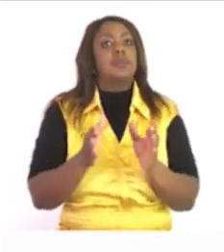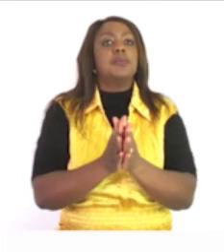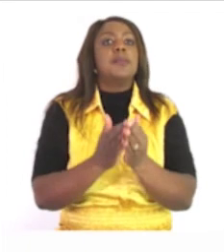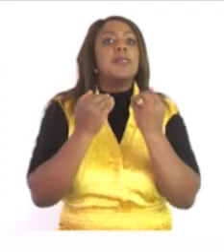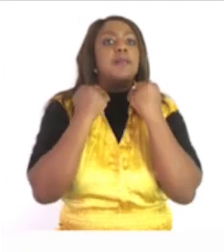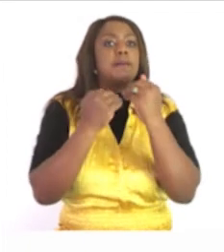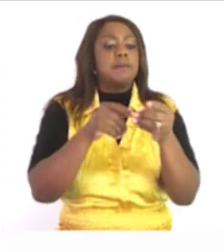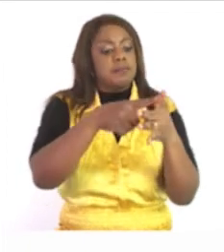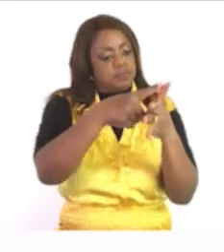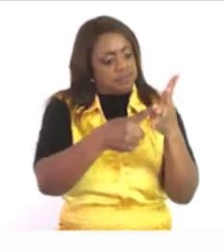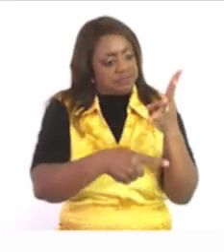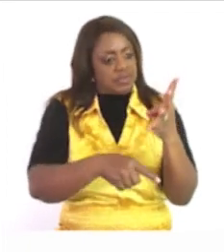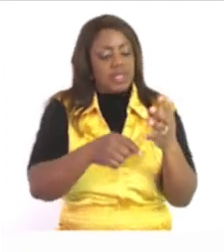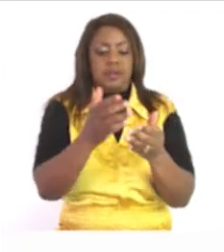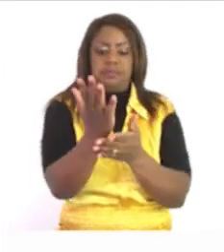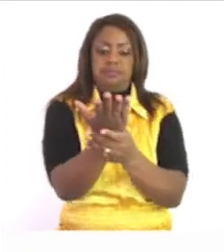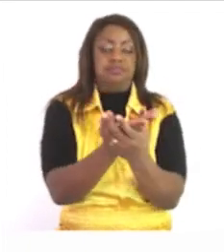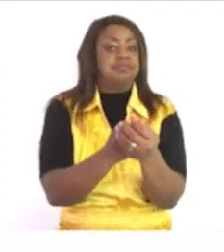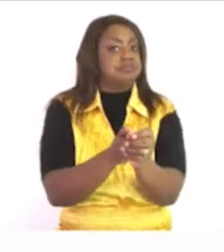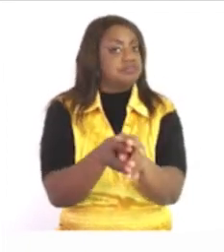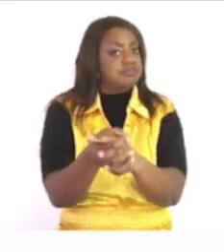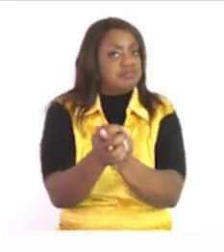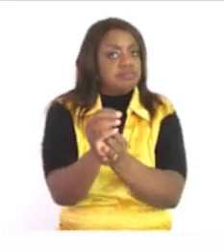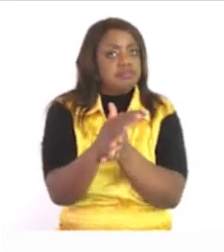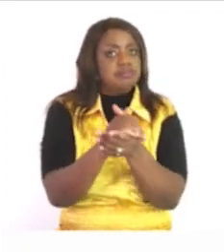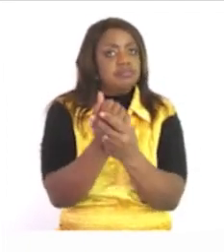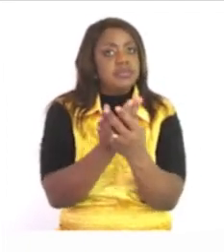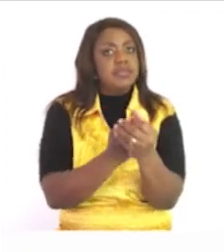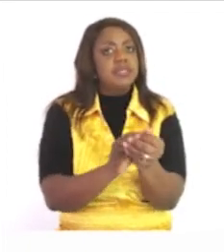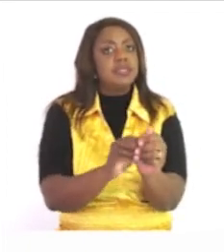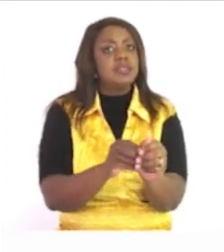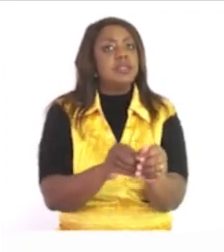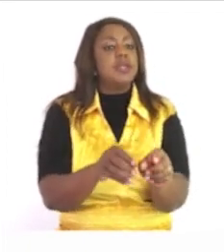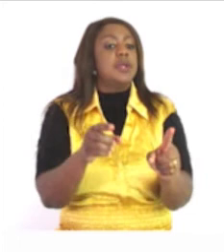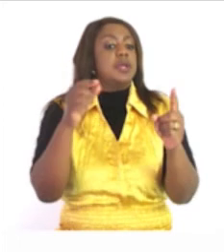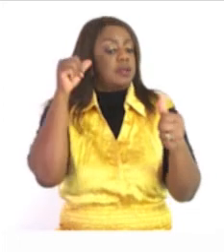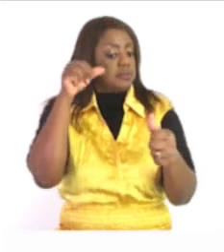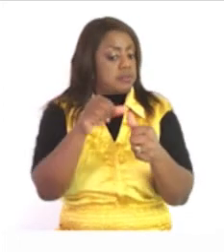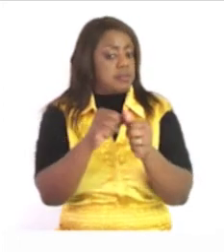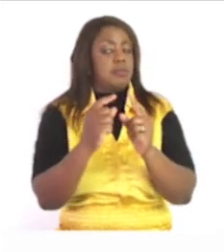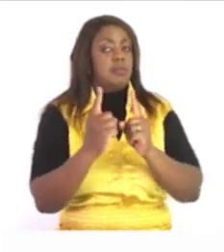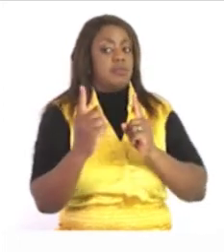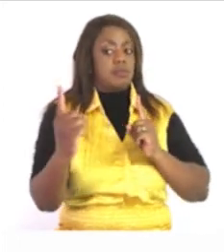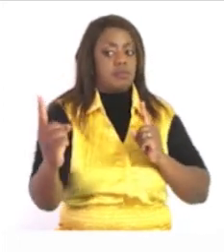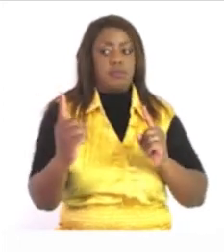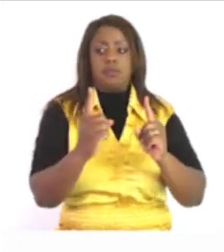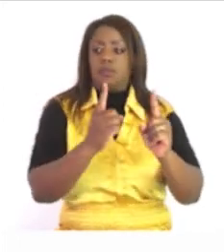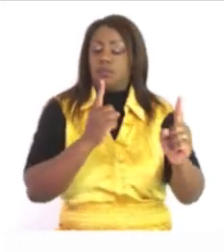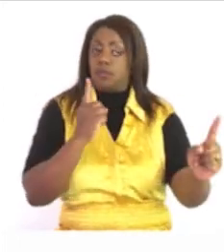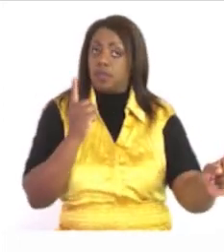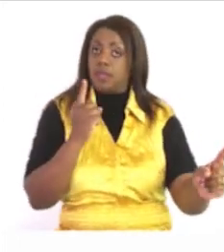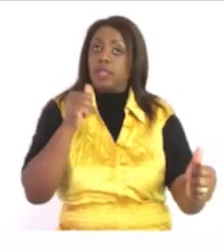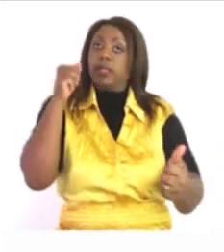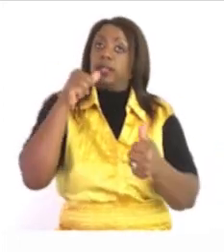whatever. Yes, your immune system does play a very important role, because if you have a stronger immune system, you will recover much